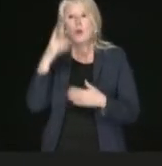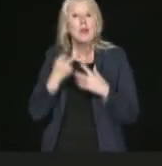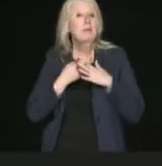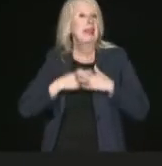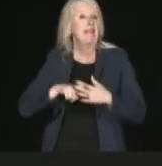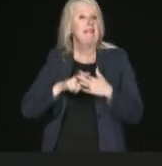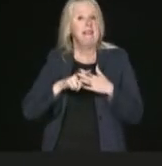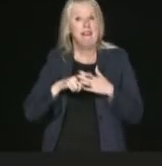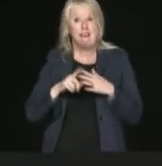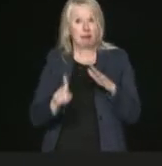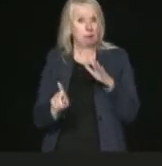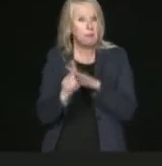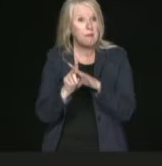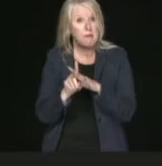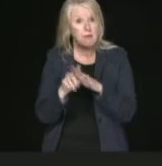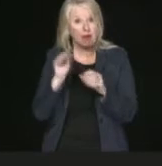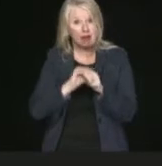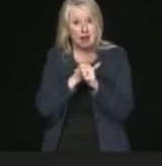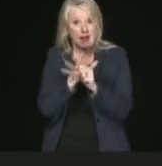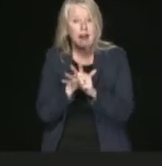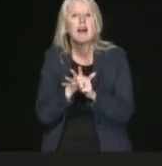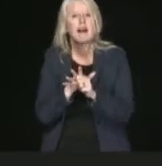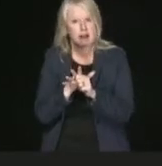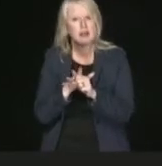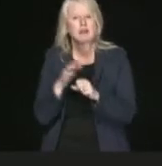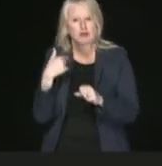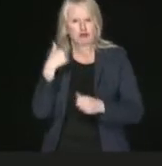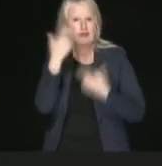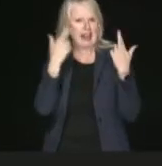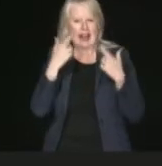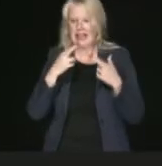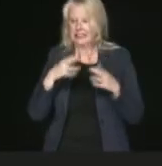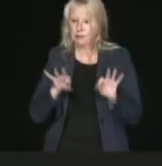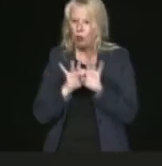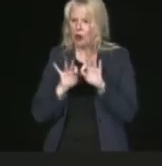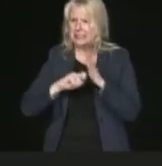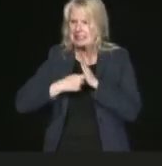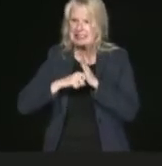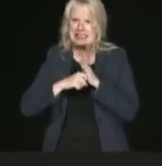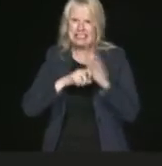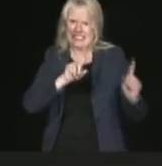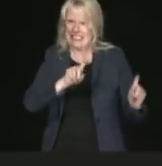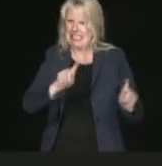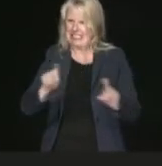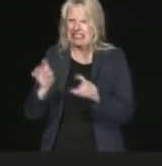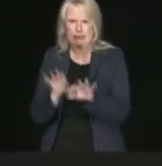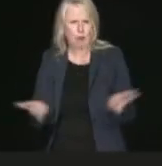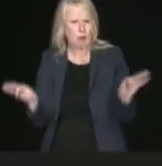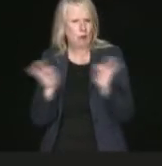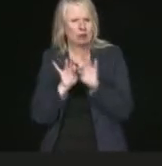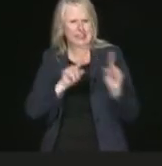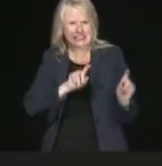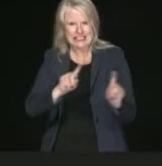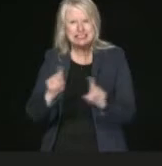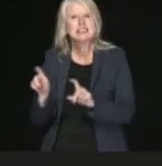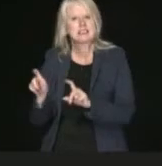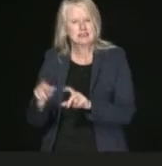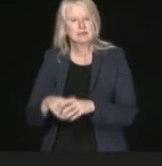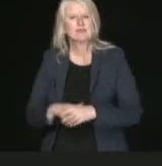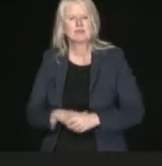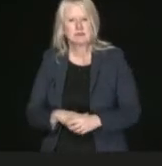beginning dépister le virus that était testing for the essentiel virus was a comme critical piece stratégie pour of